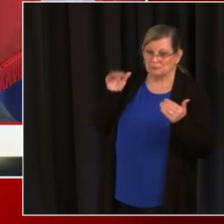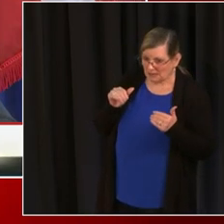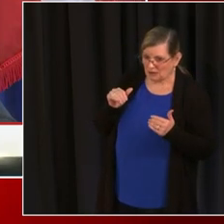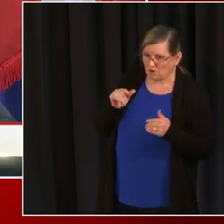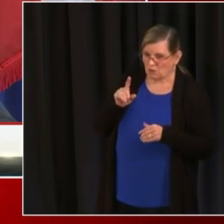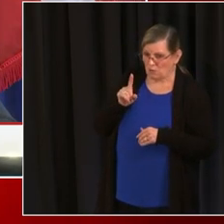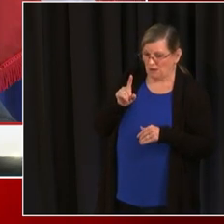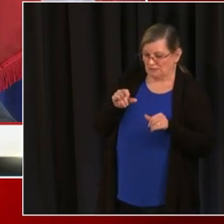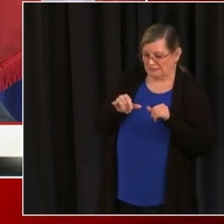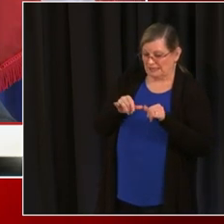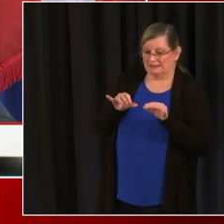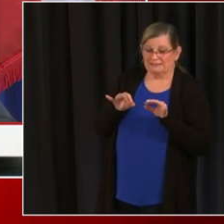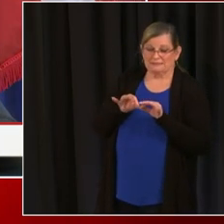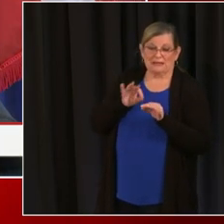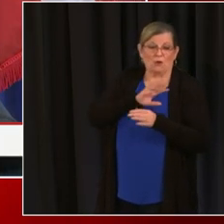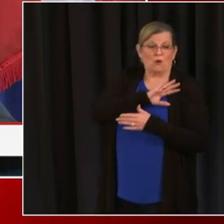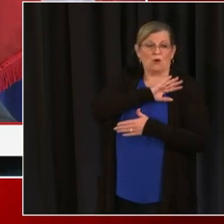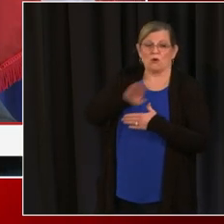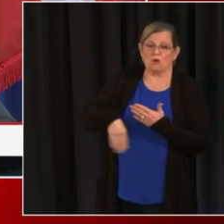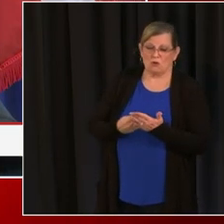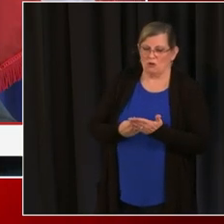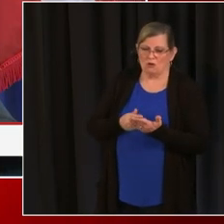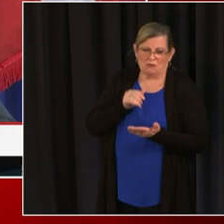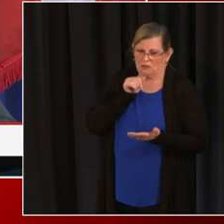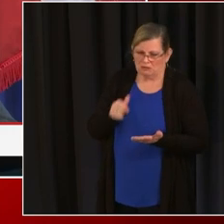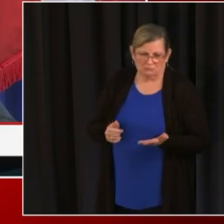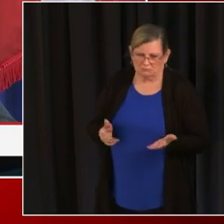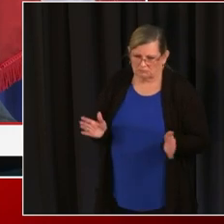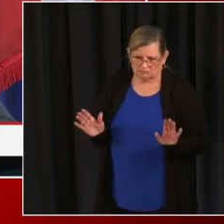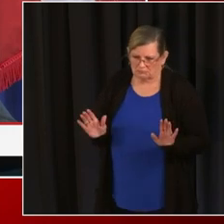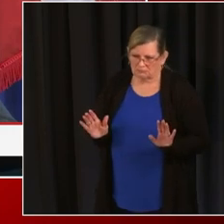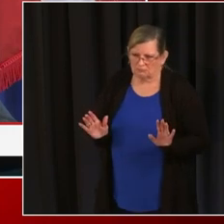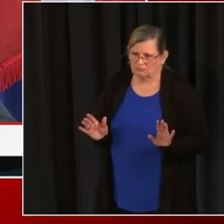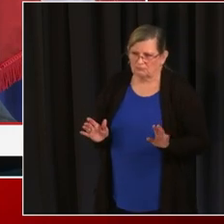of one-size-fits-all plan for everybody.